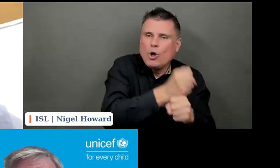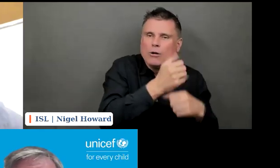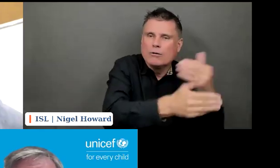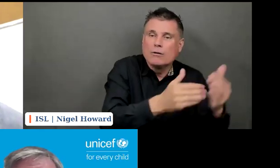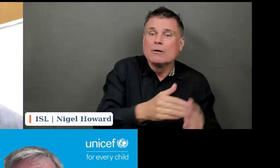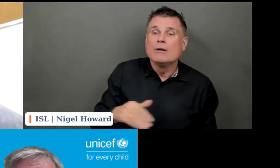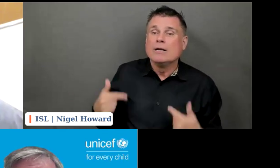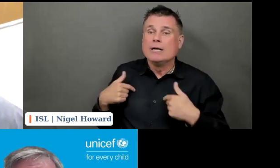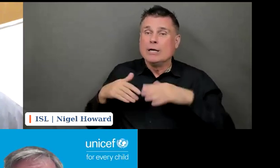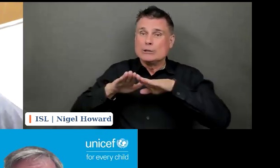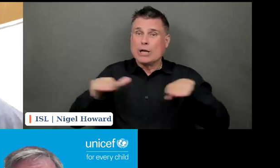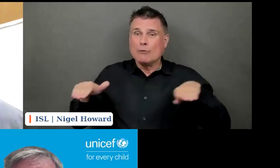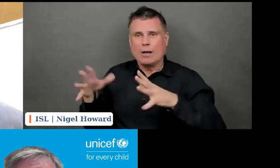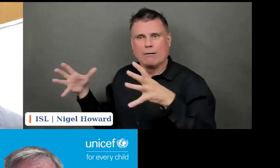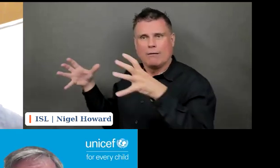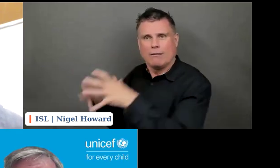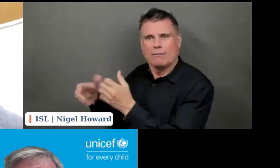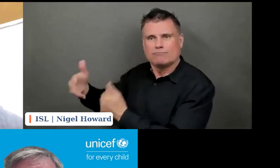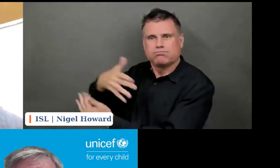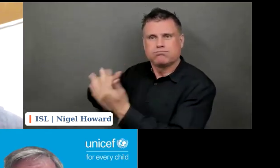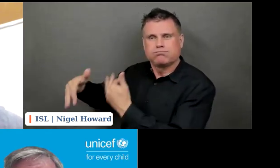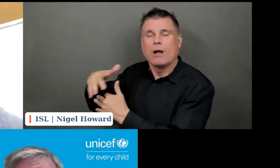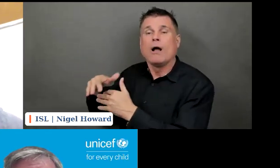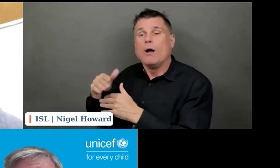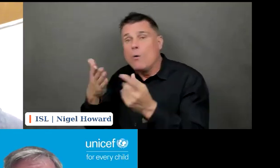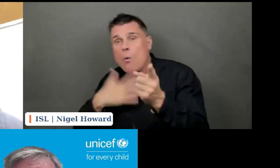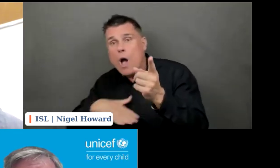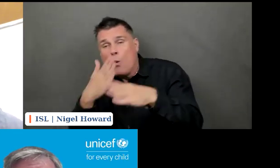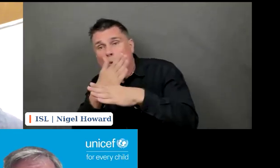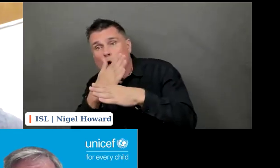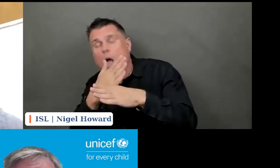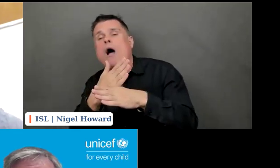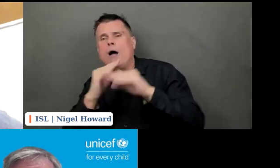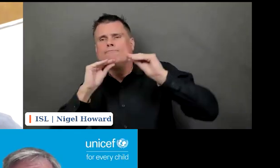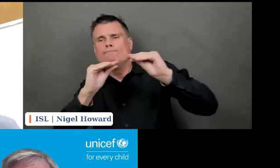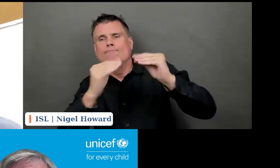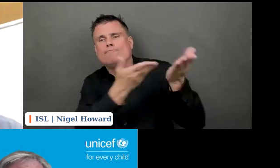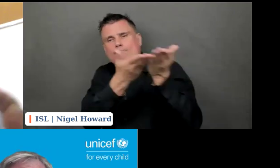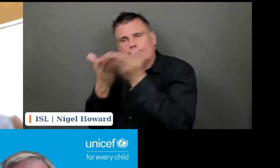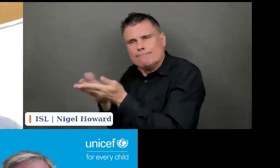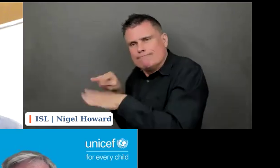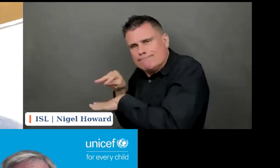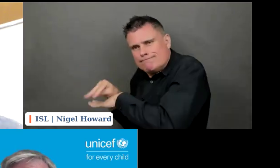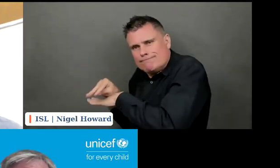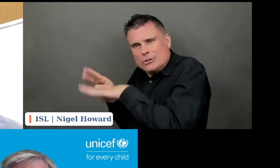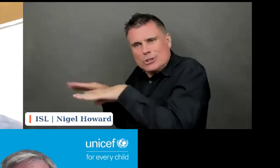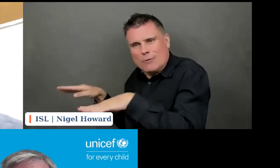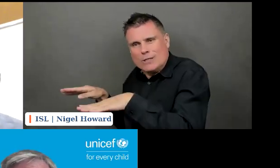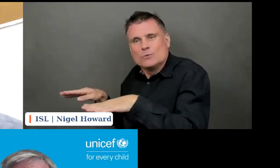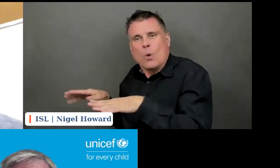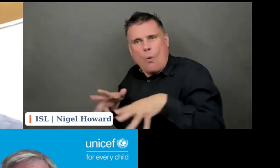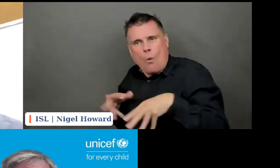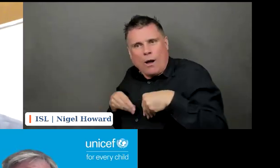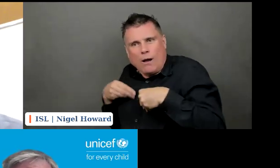component of growth monitoring, micronutrient powder, and cooking demonstration. So it became a center